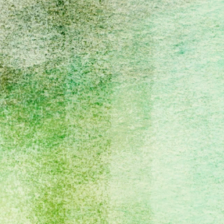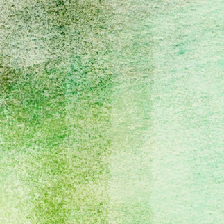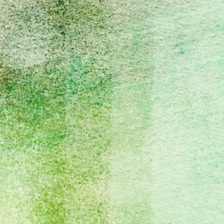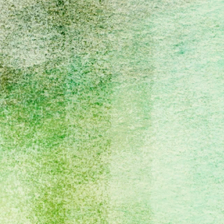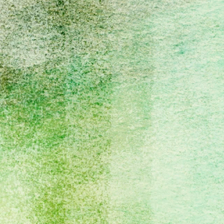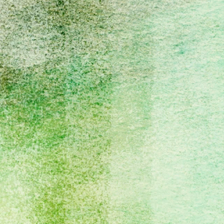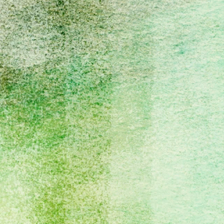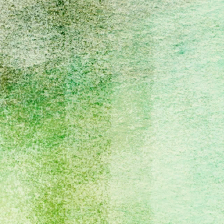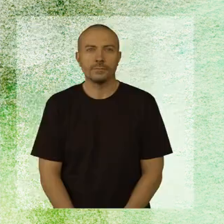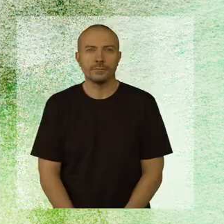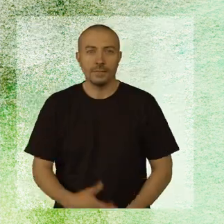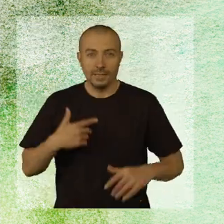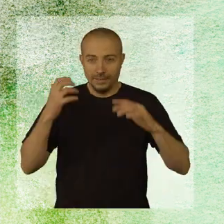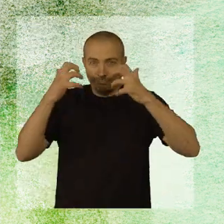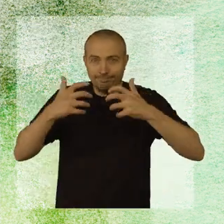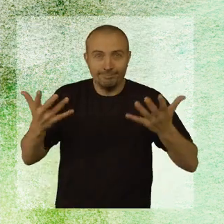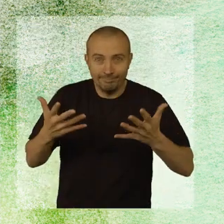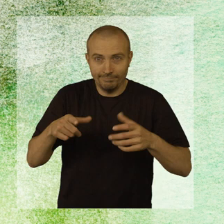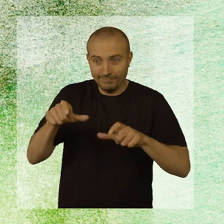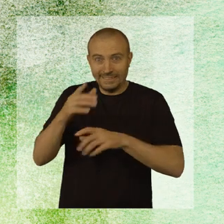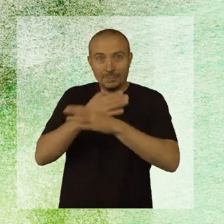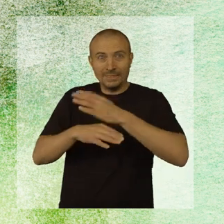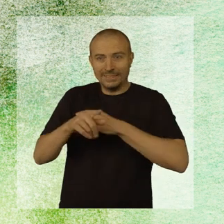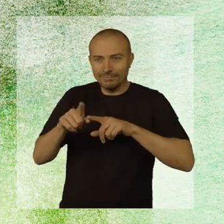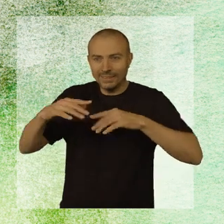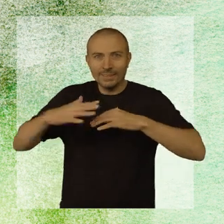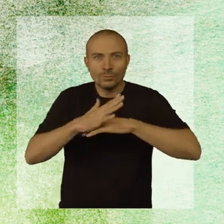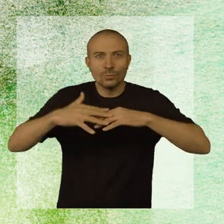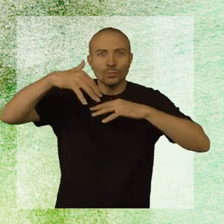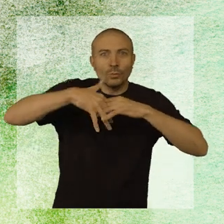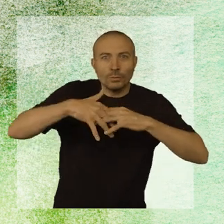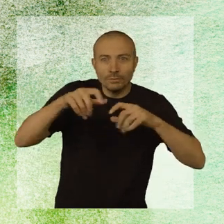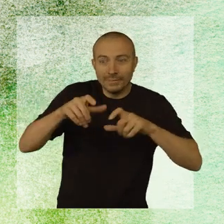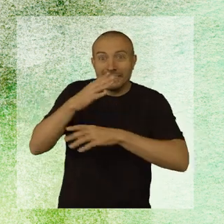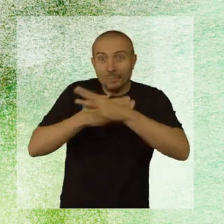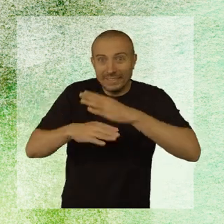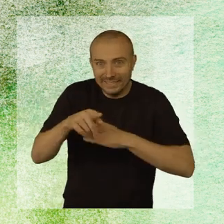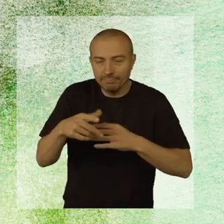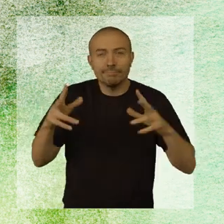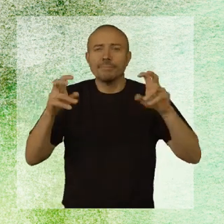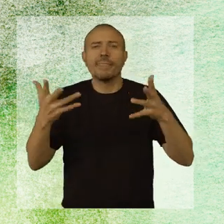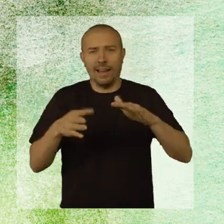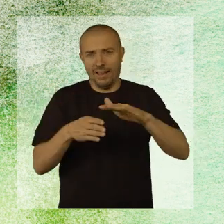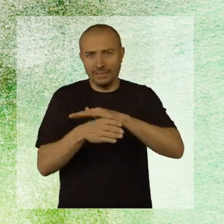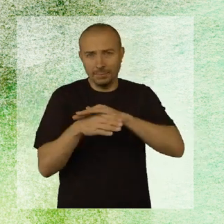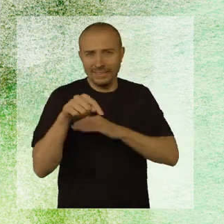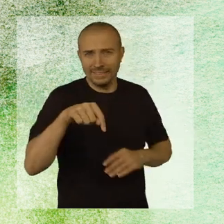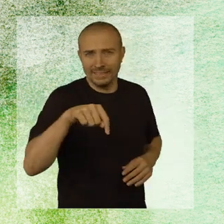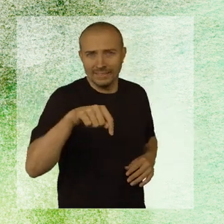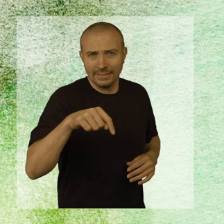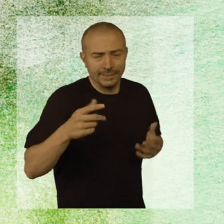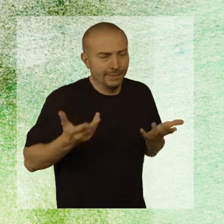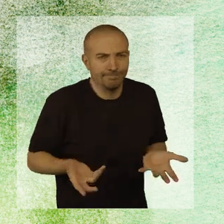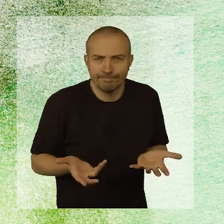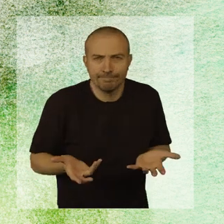themselves. The issues and concerns of person with disabilities, including indigenous people with